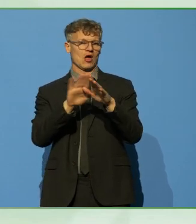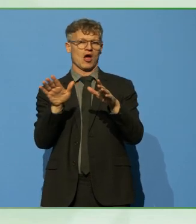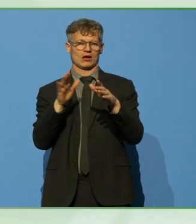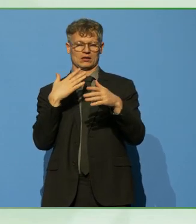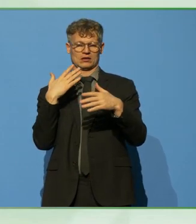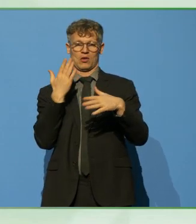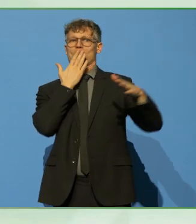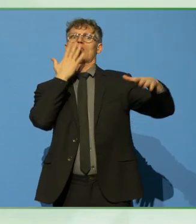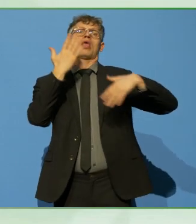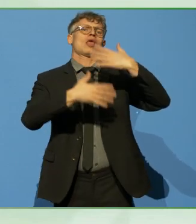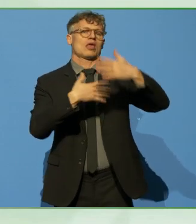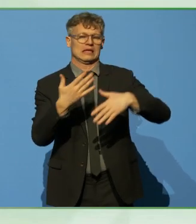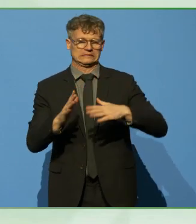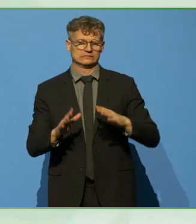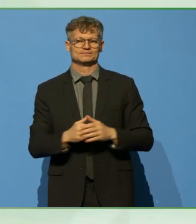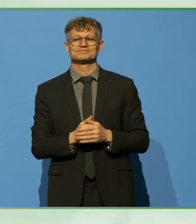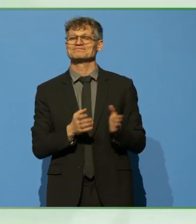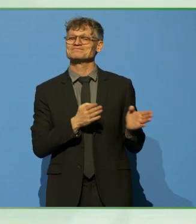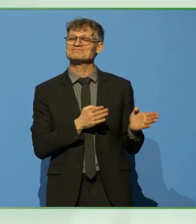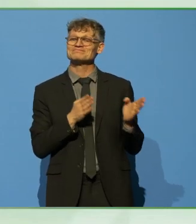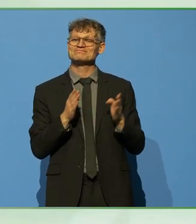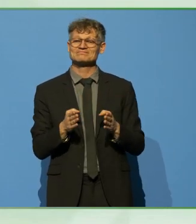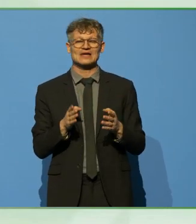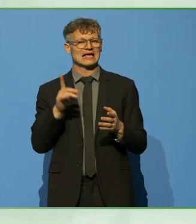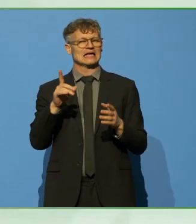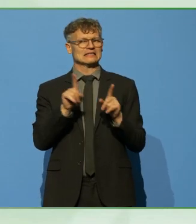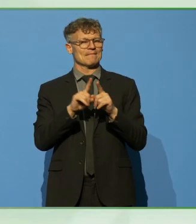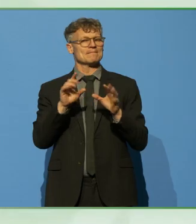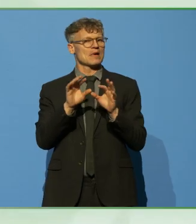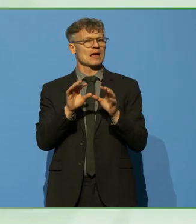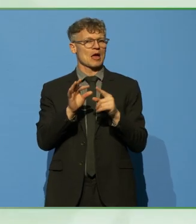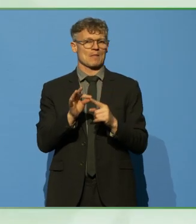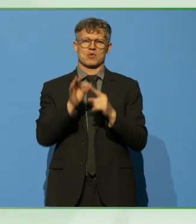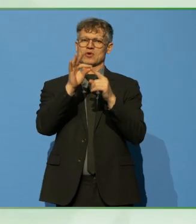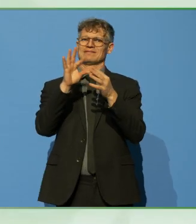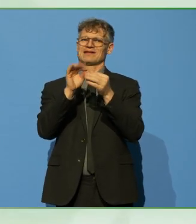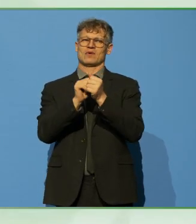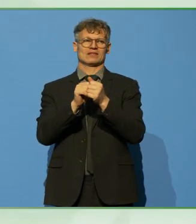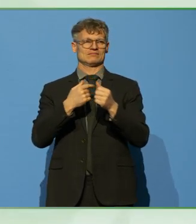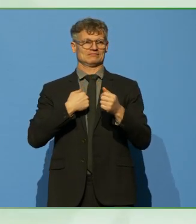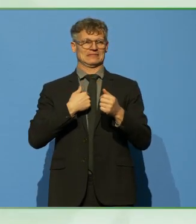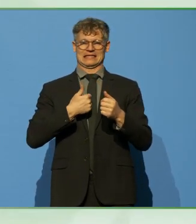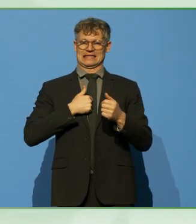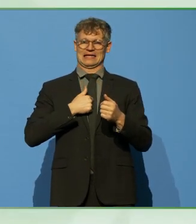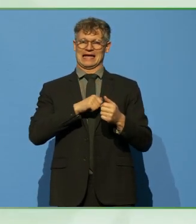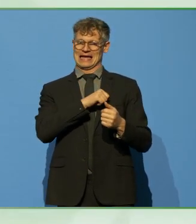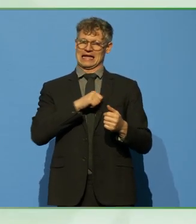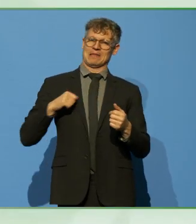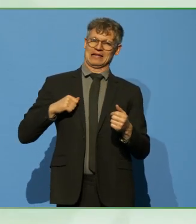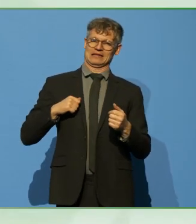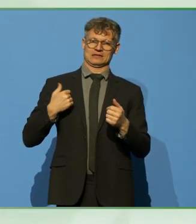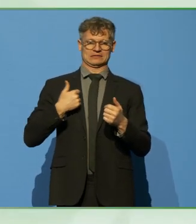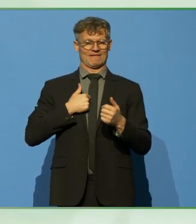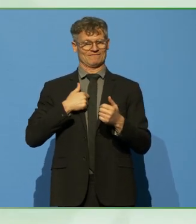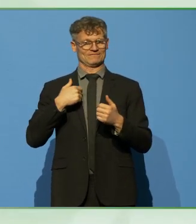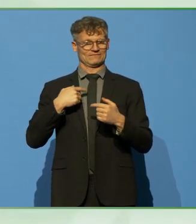finally, and I think this is very important when it comes to independent use of these services, it's support structures